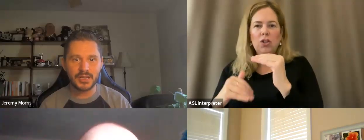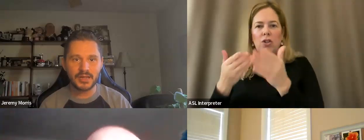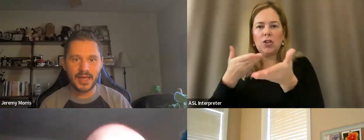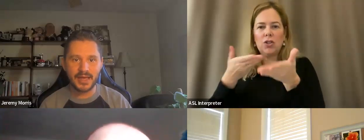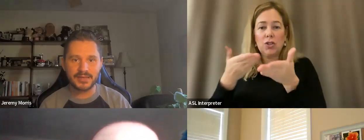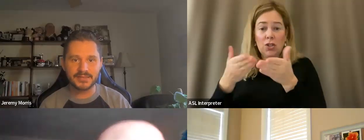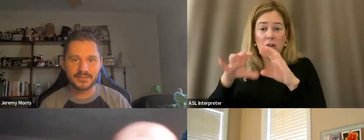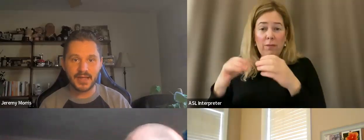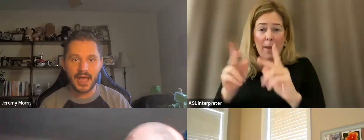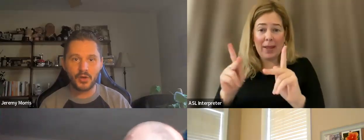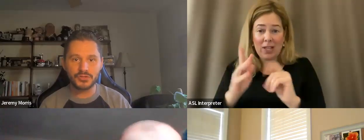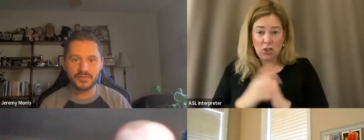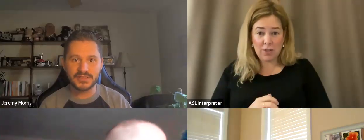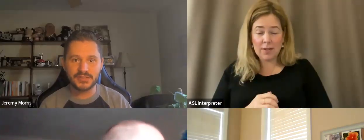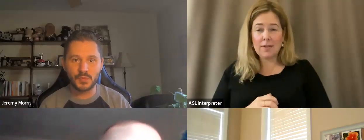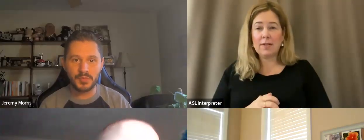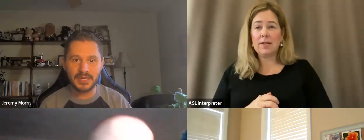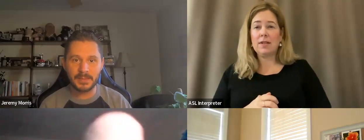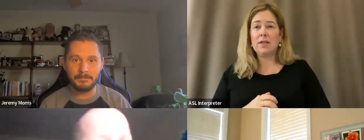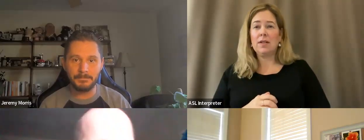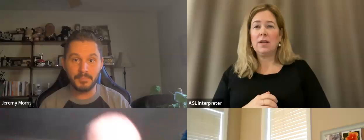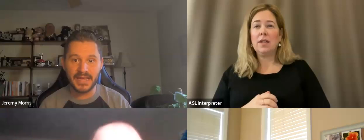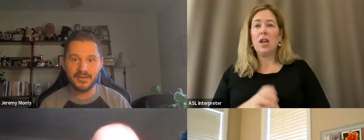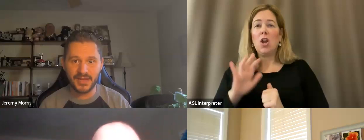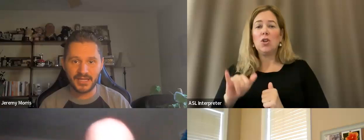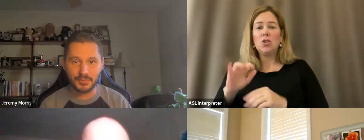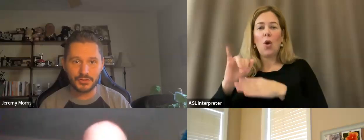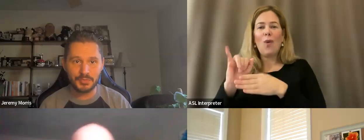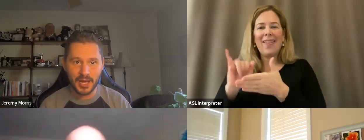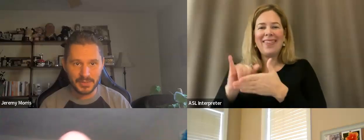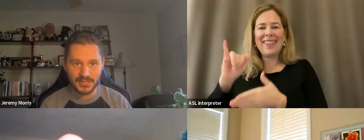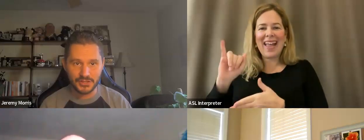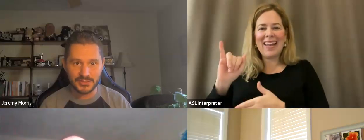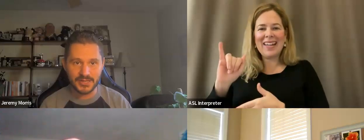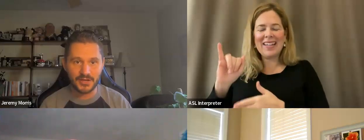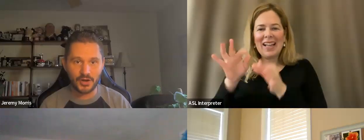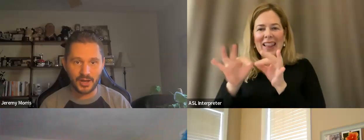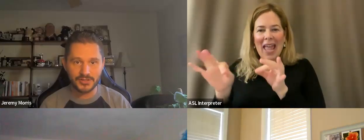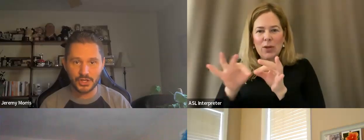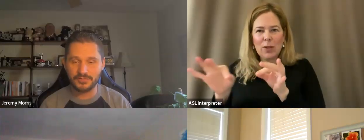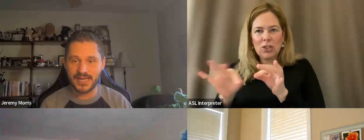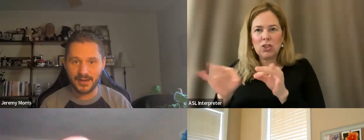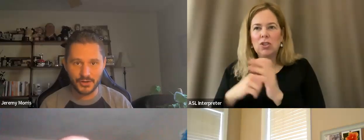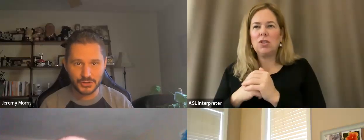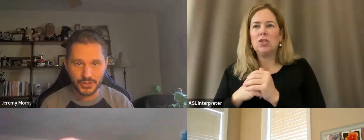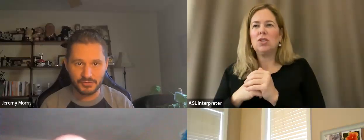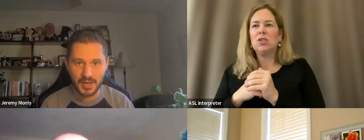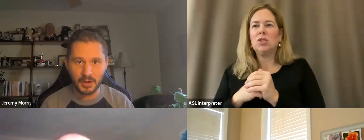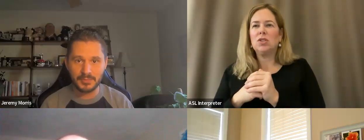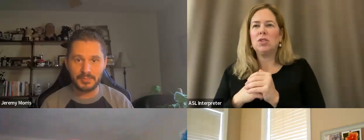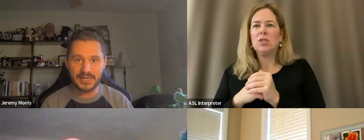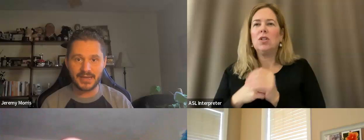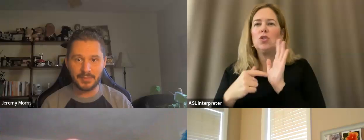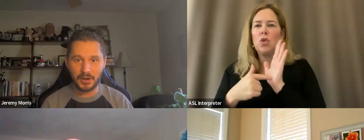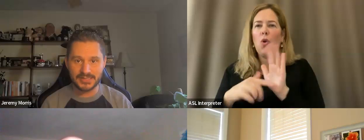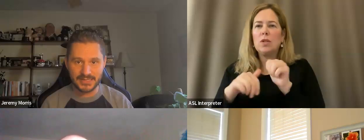language has how services will be made available to populations that are unserved and underserved by